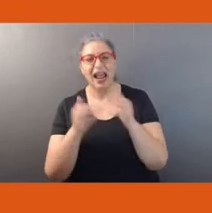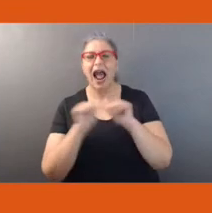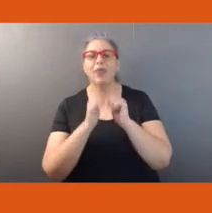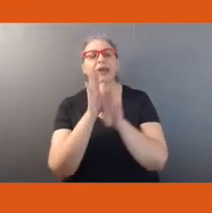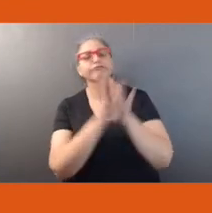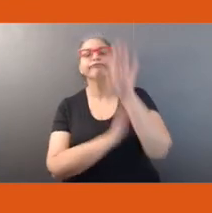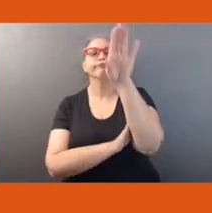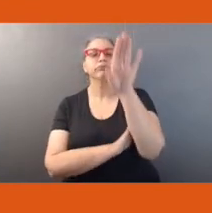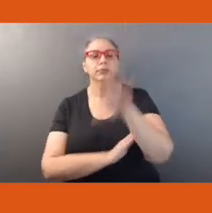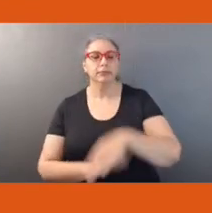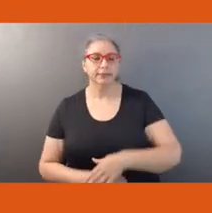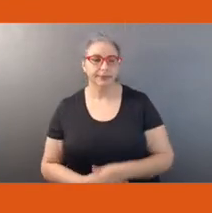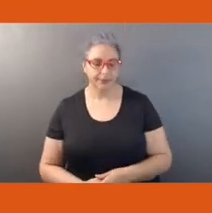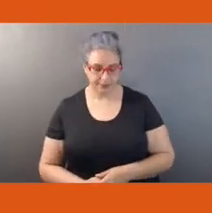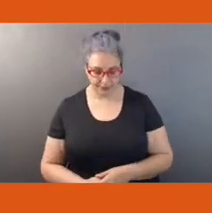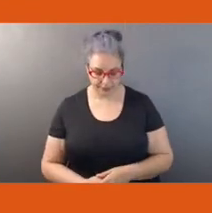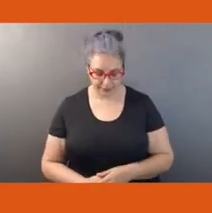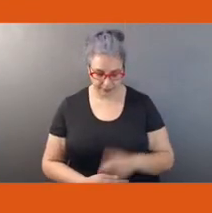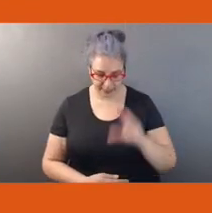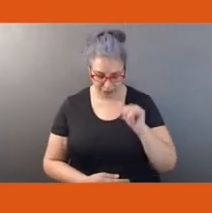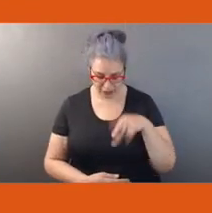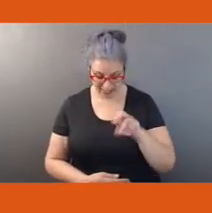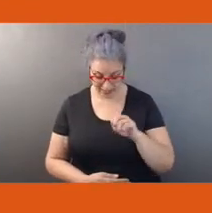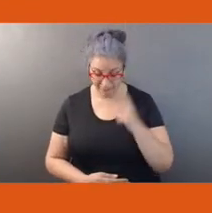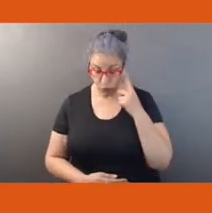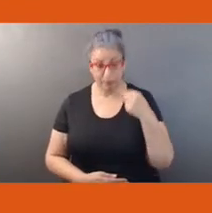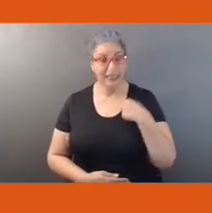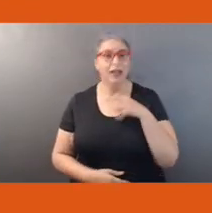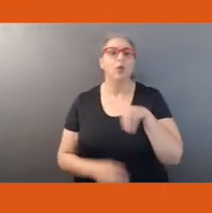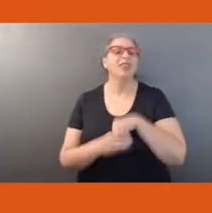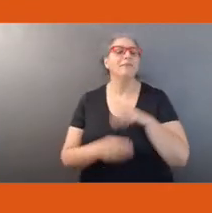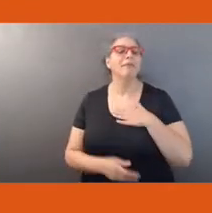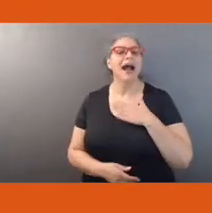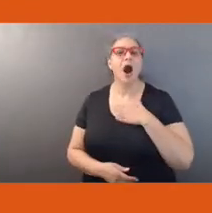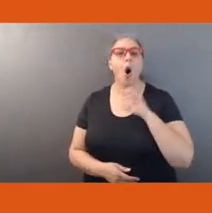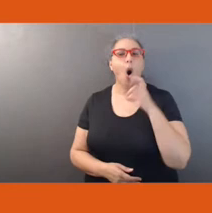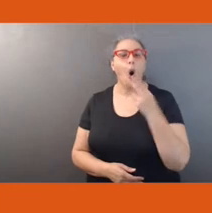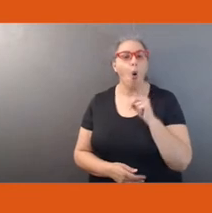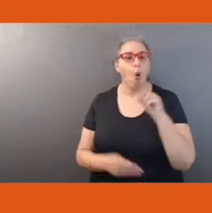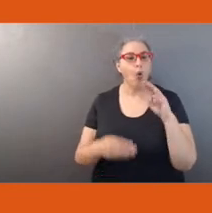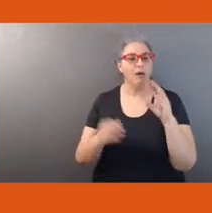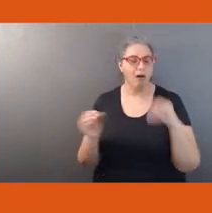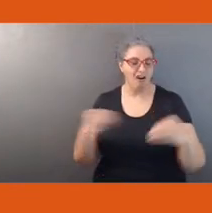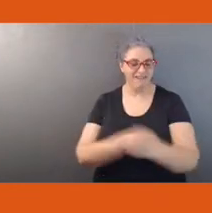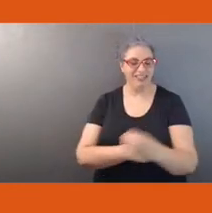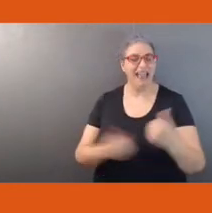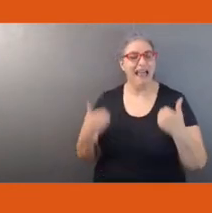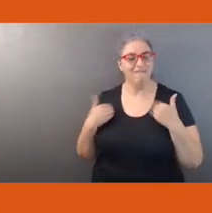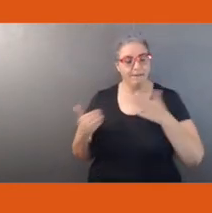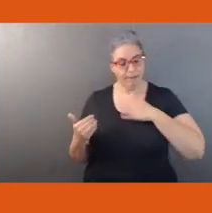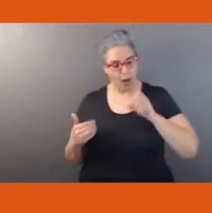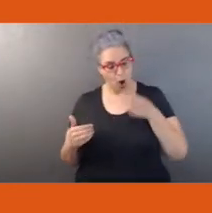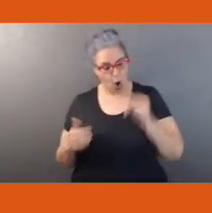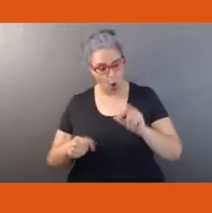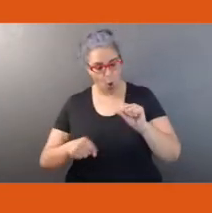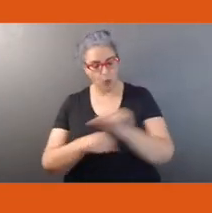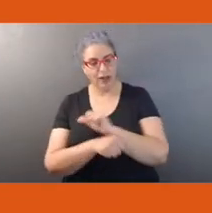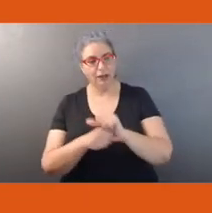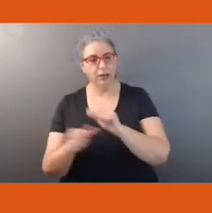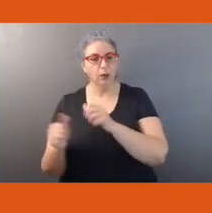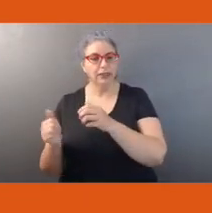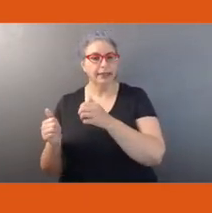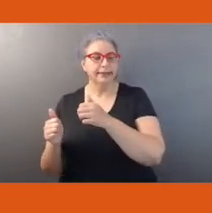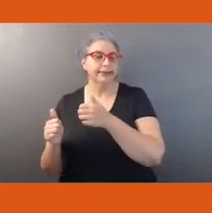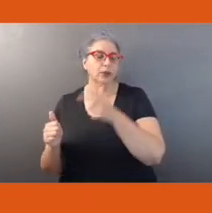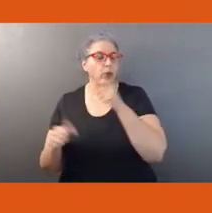I mean, for me, it's just within my own office. I have, you know, my associates and people that I